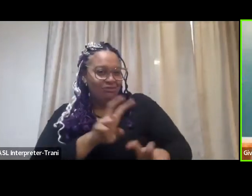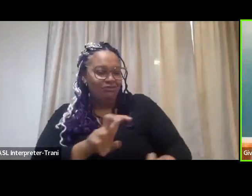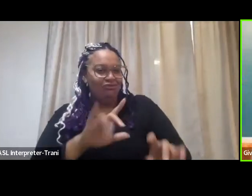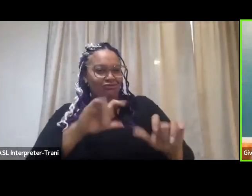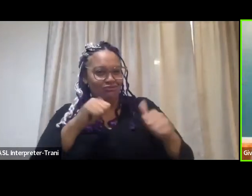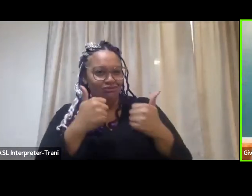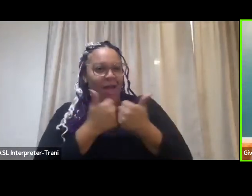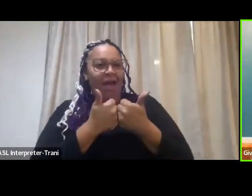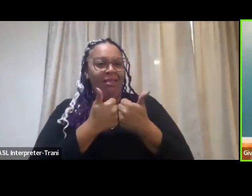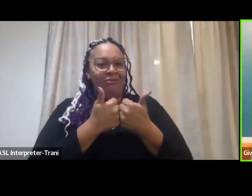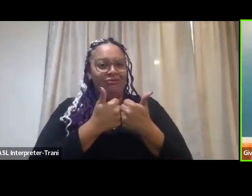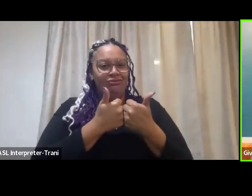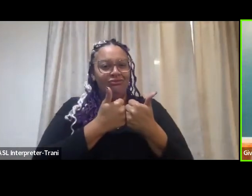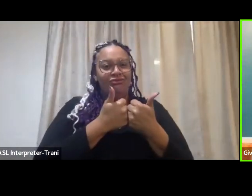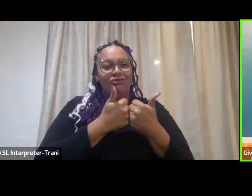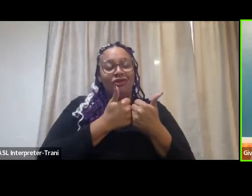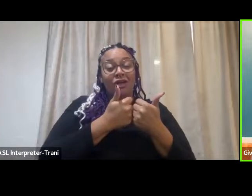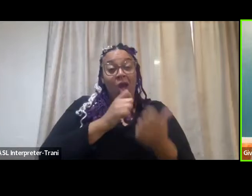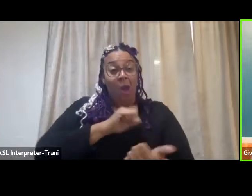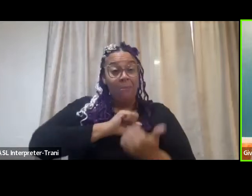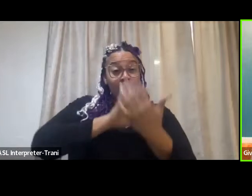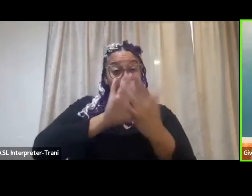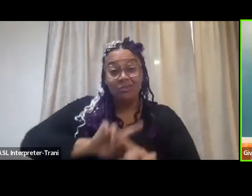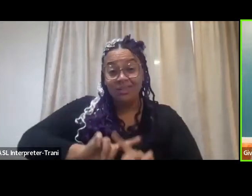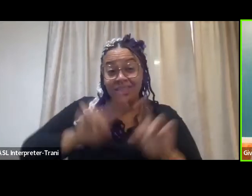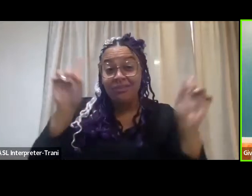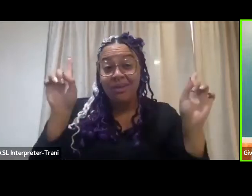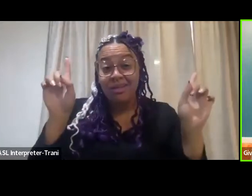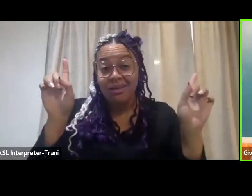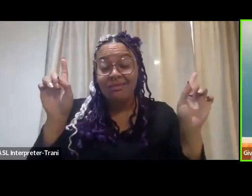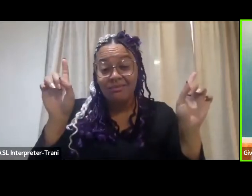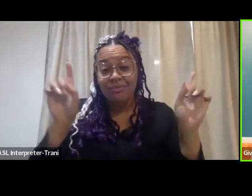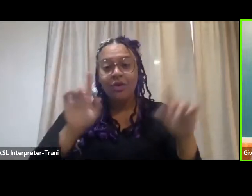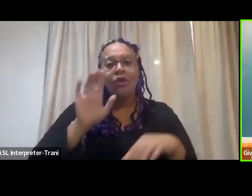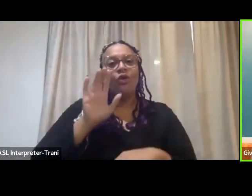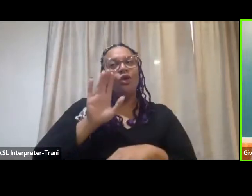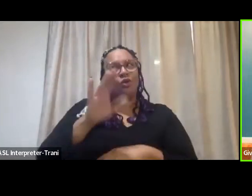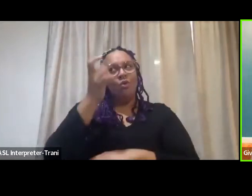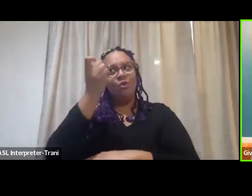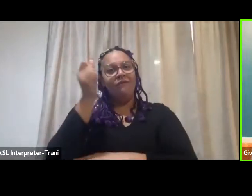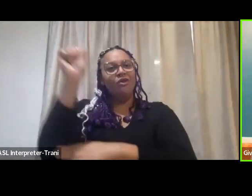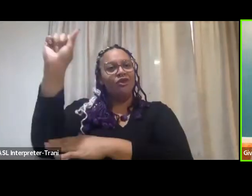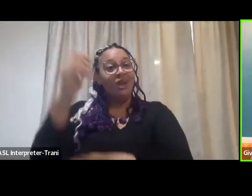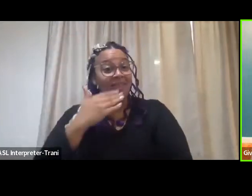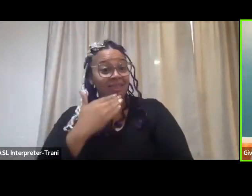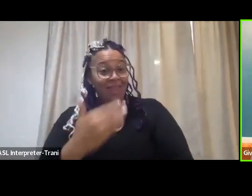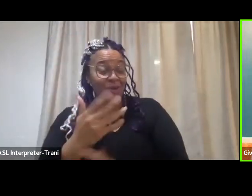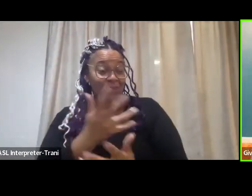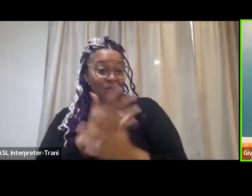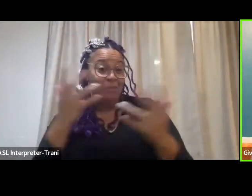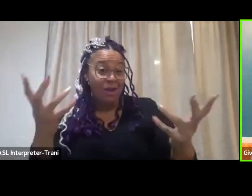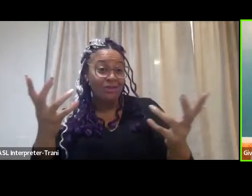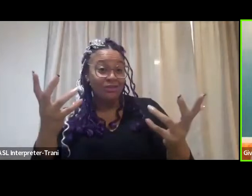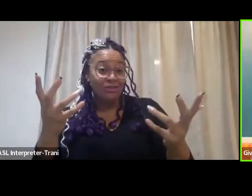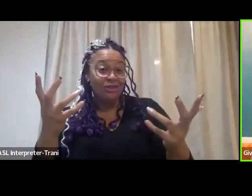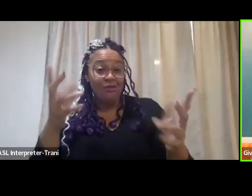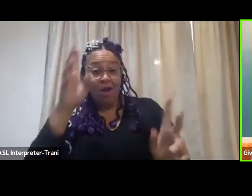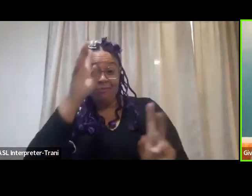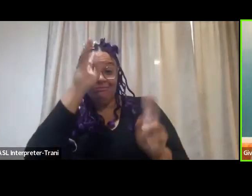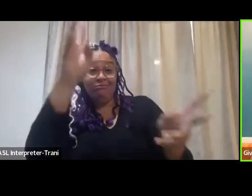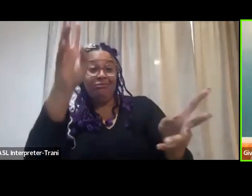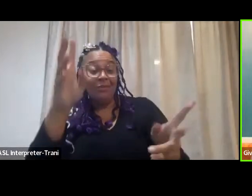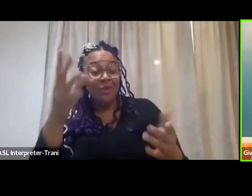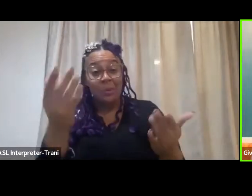challenged, approached absolutely differently. You are our revolutionaries. Thank you very much for coming up with those bright